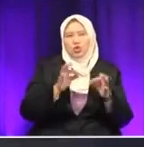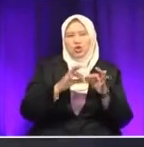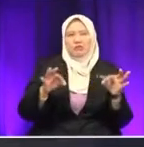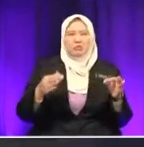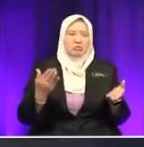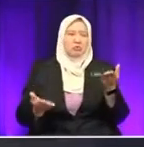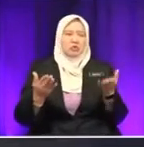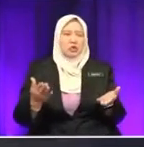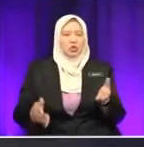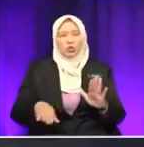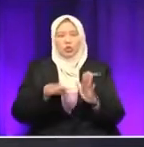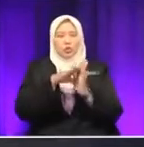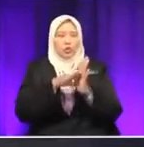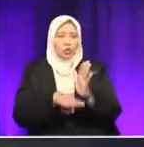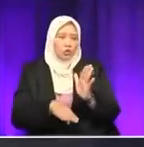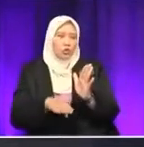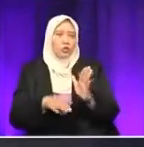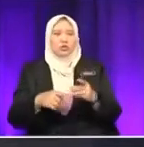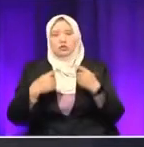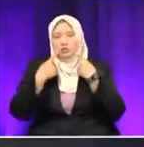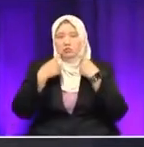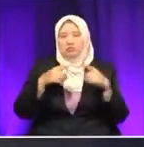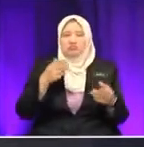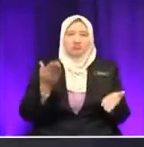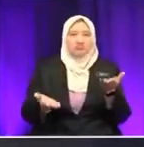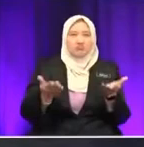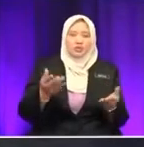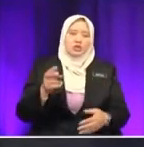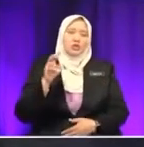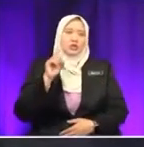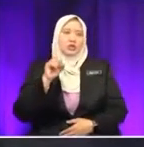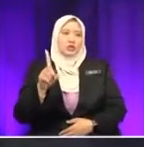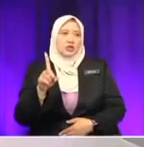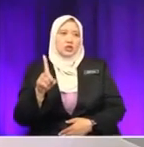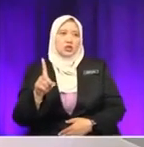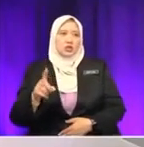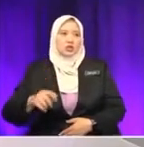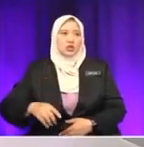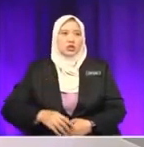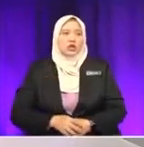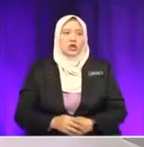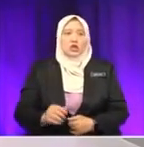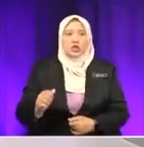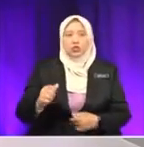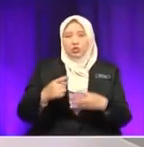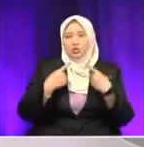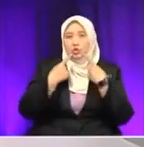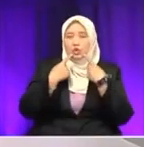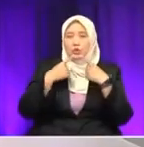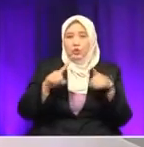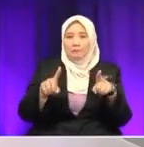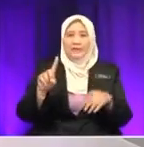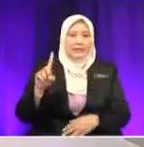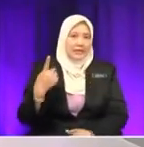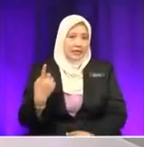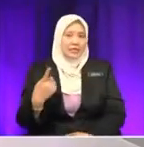sentence instead of nothing at all. Right. All right? So I like how you thoroughly explained each question. Exactly. You know,